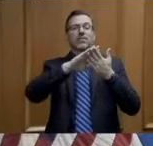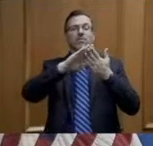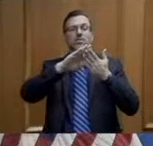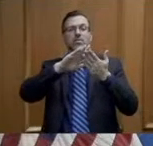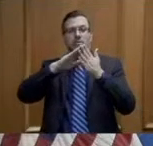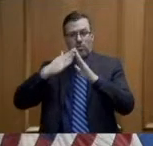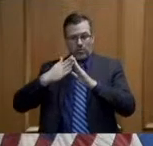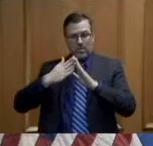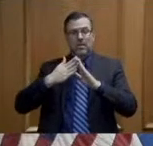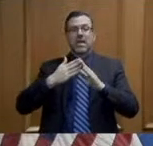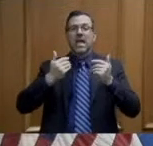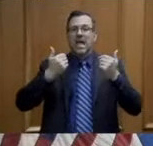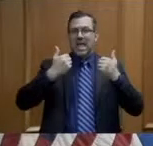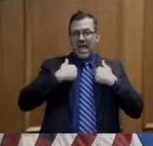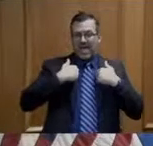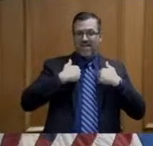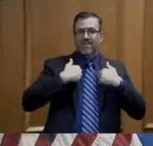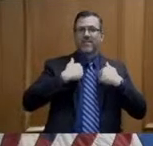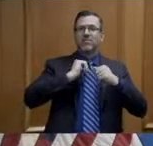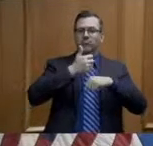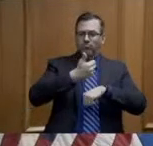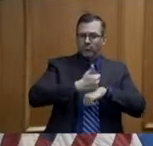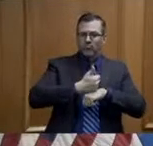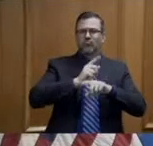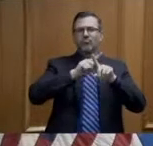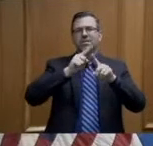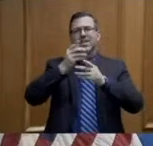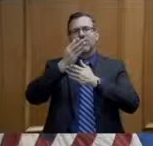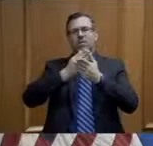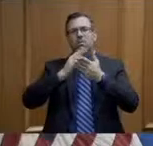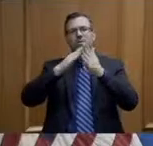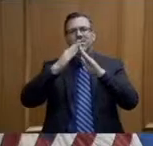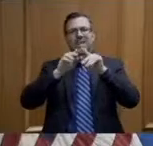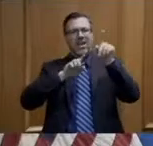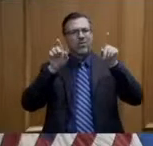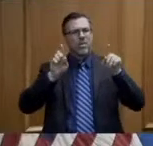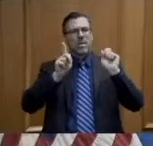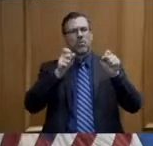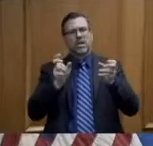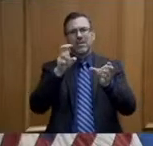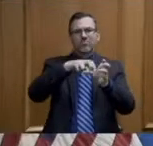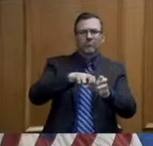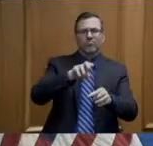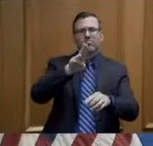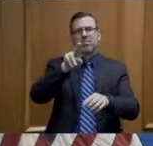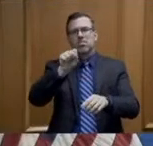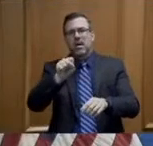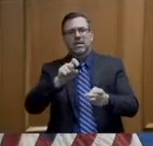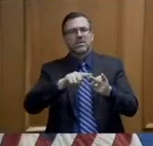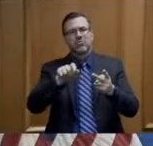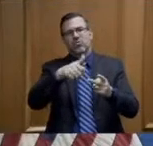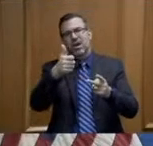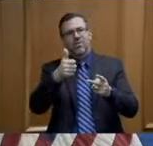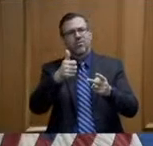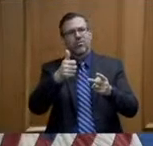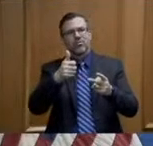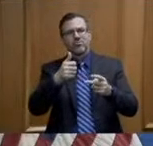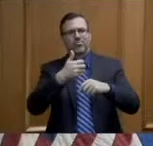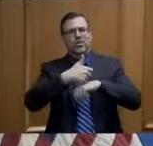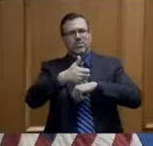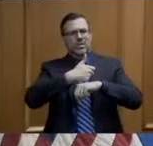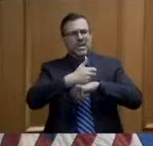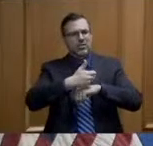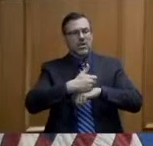remote sites in various parts of town that are available through public transportation and other mechanisms. And so, as I mentioned earlier,